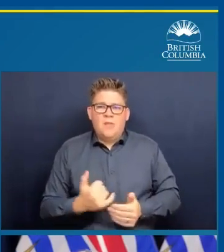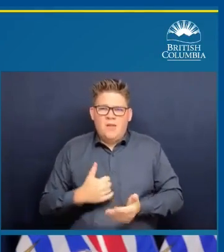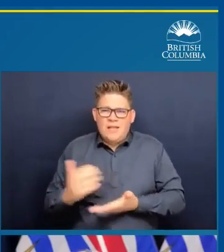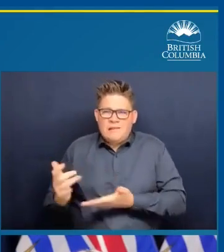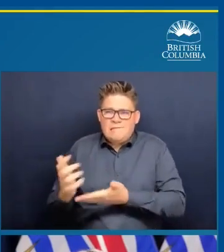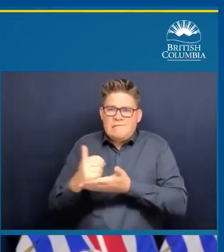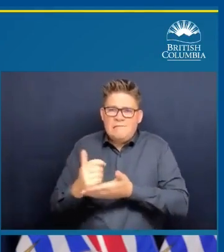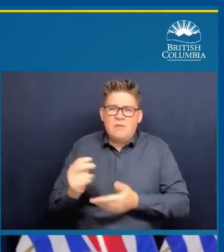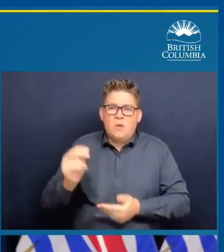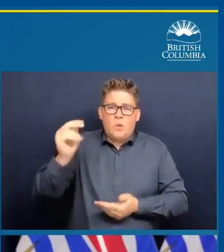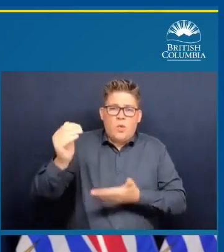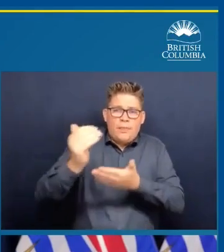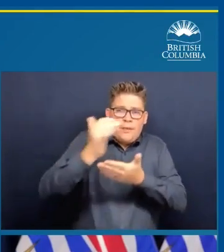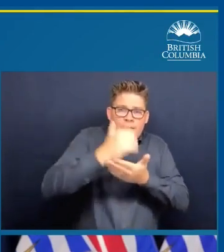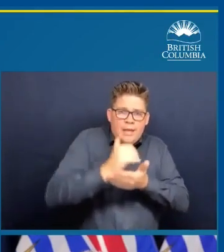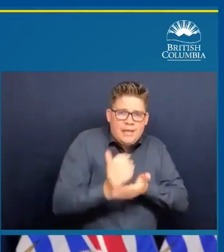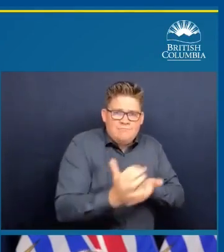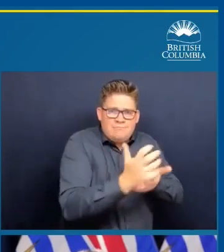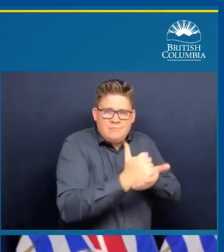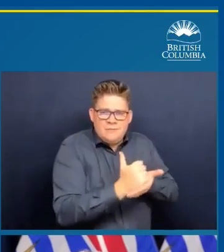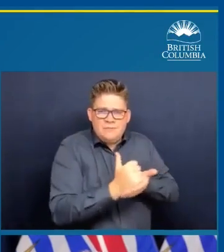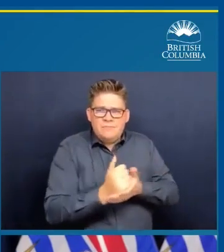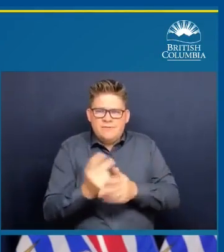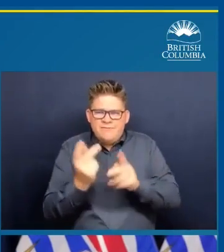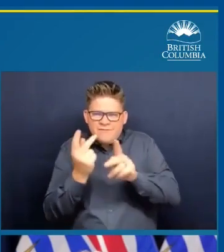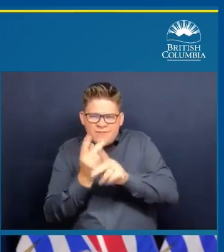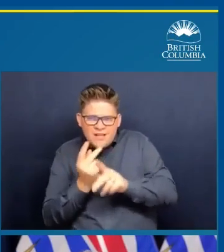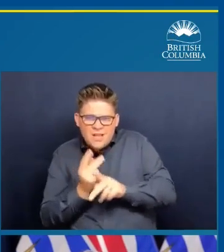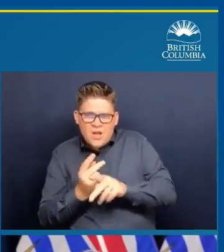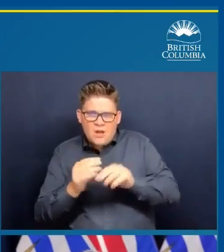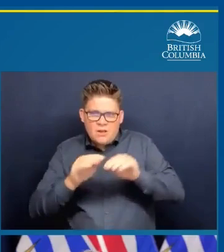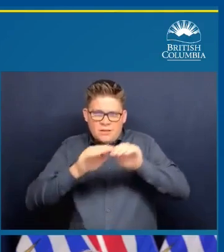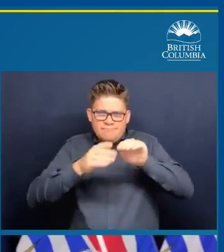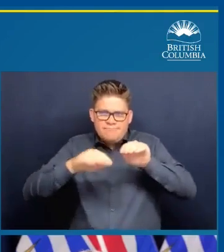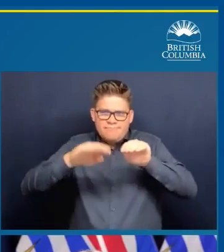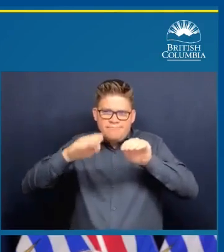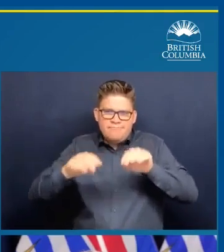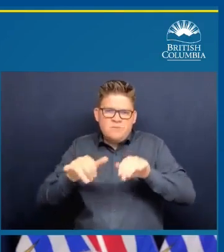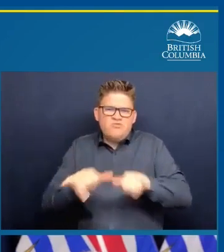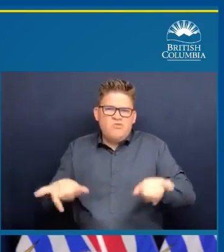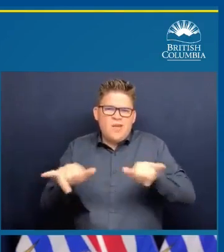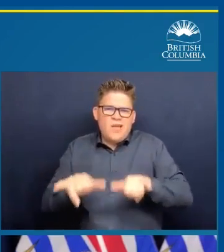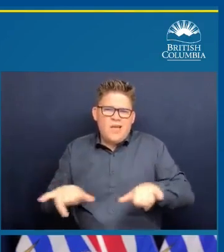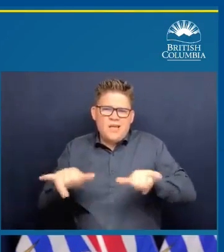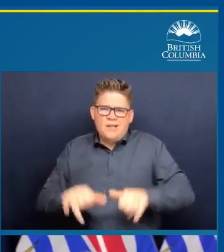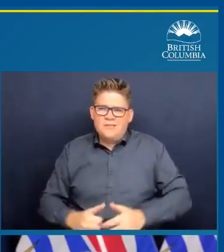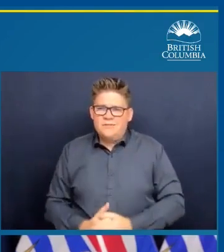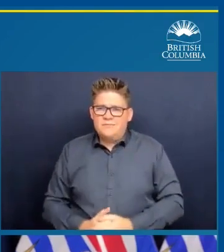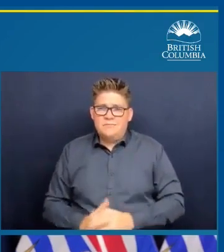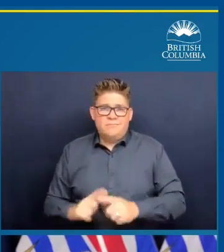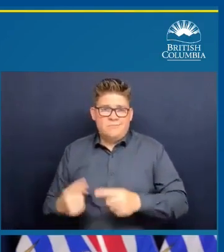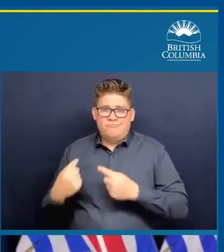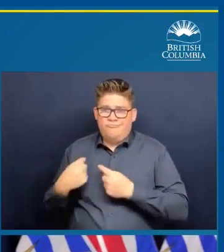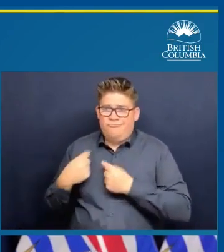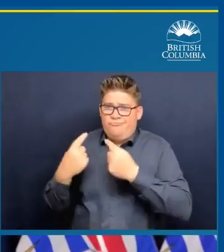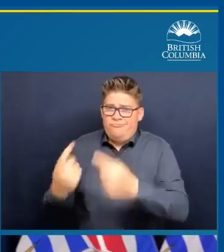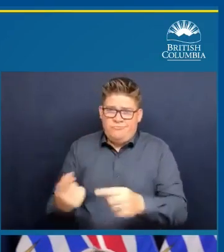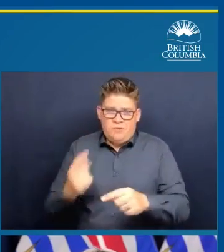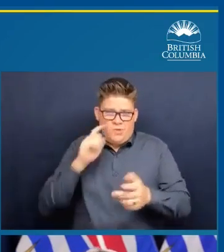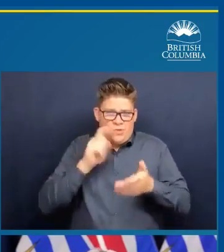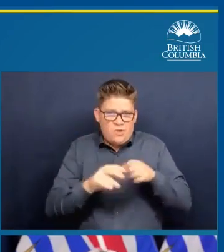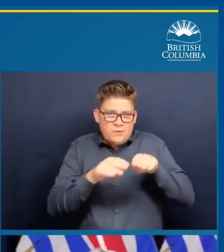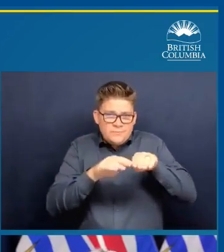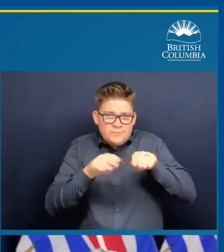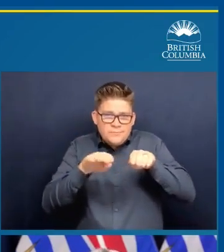trends over time. But what we are not seeing is any dramatic increases in the amount of virus that we're seeing